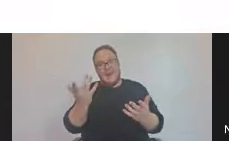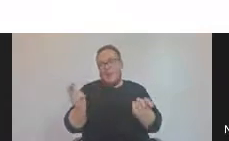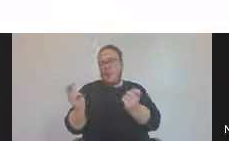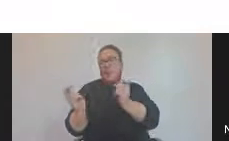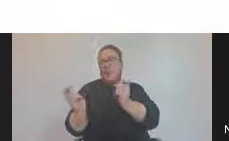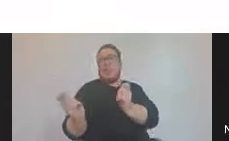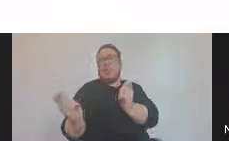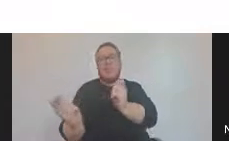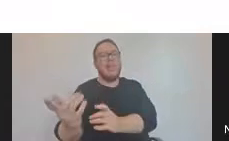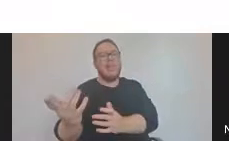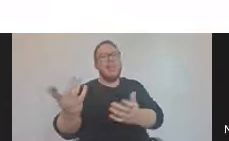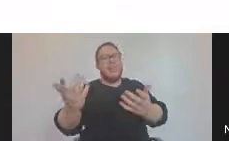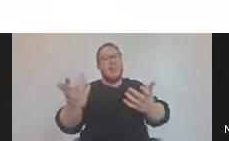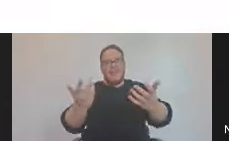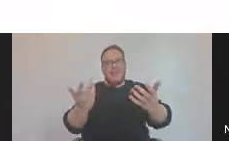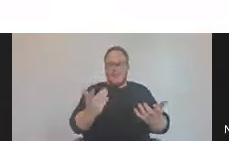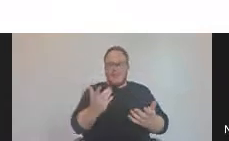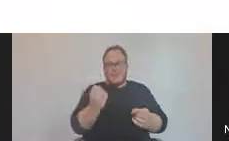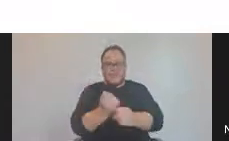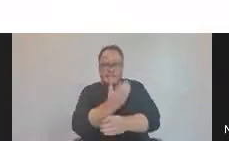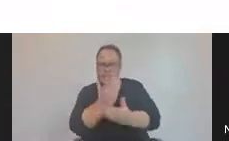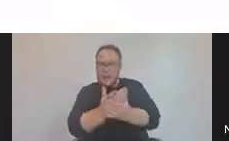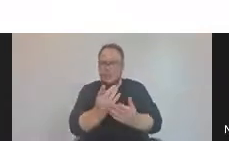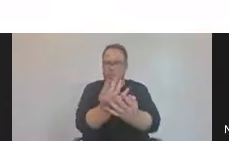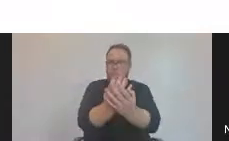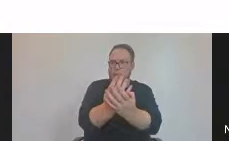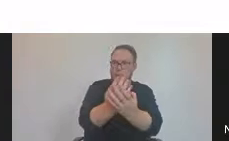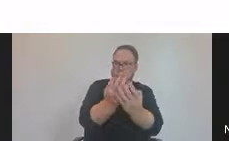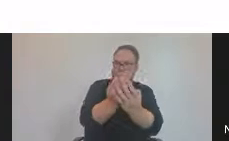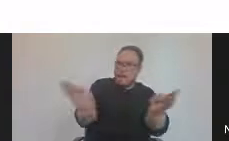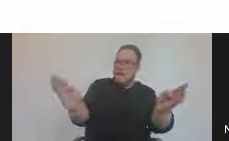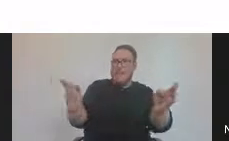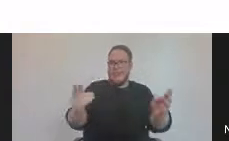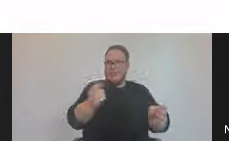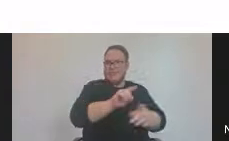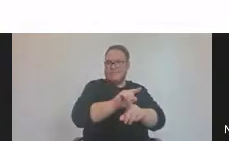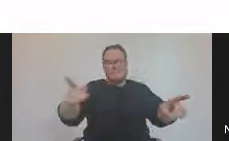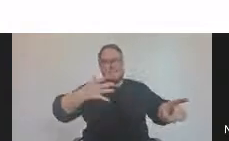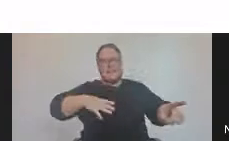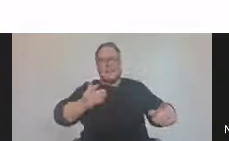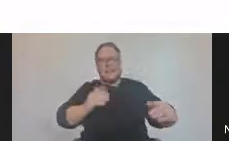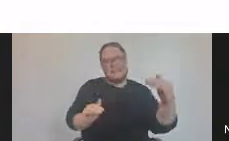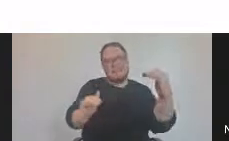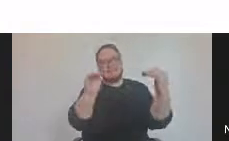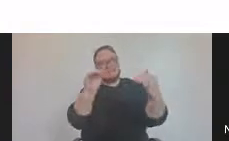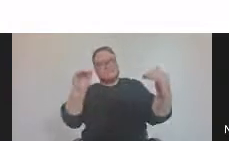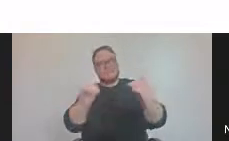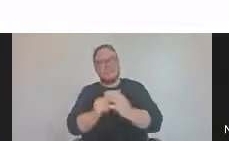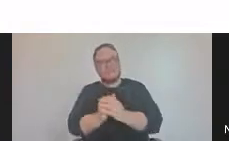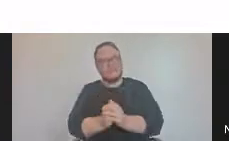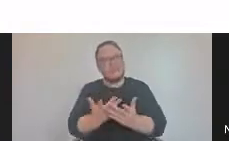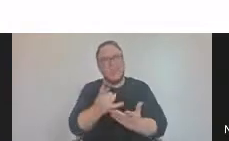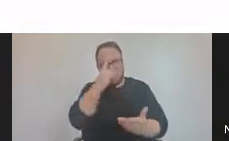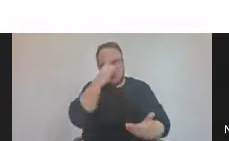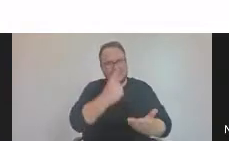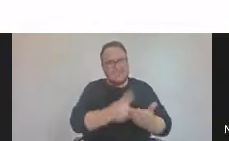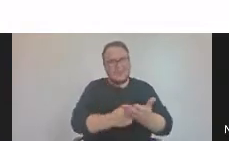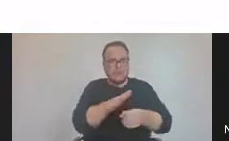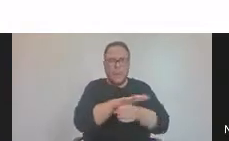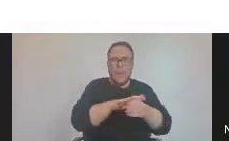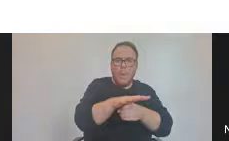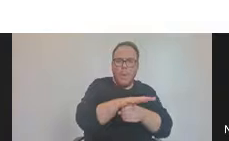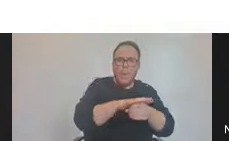to meet the needs of the whole population, with a commitment to empowering decisions made at the local level through